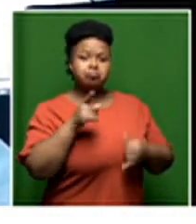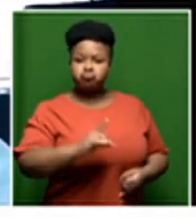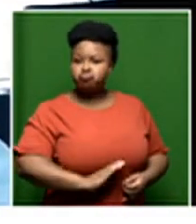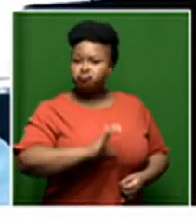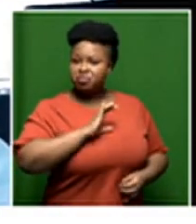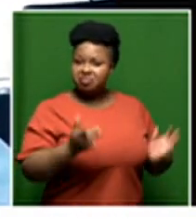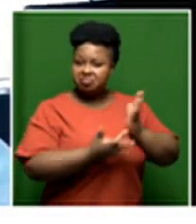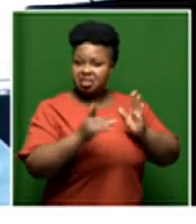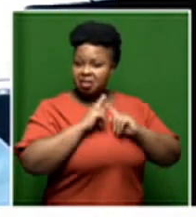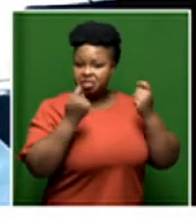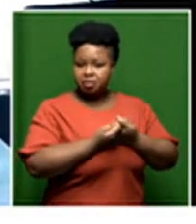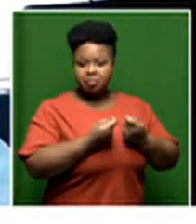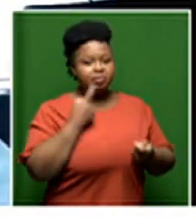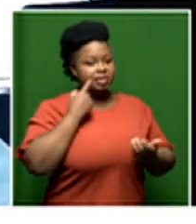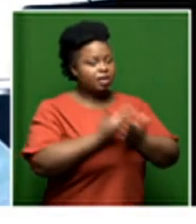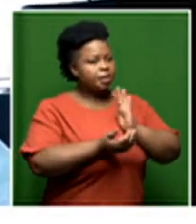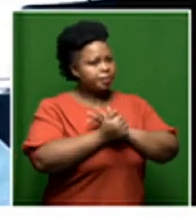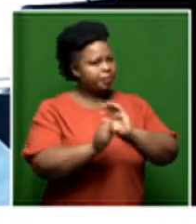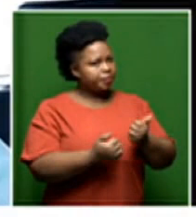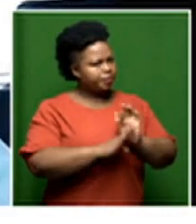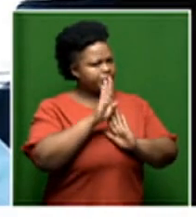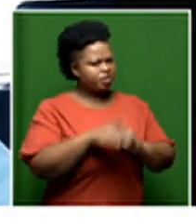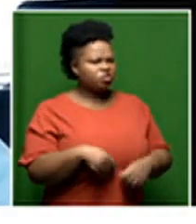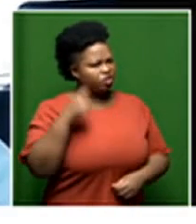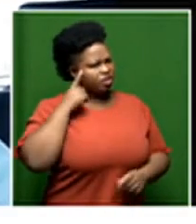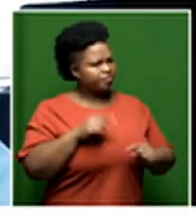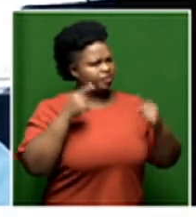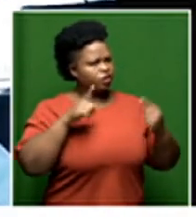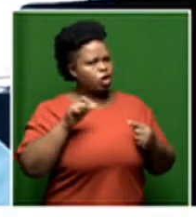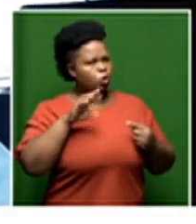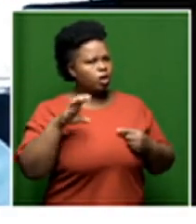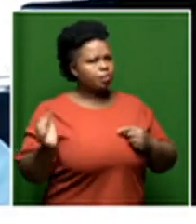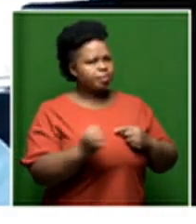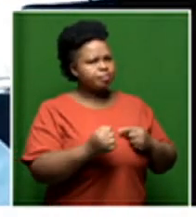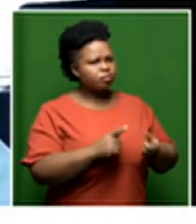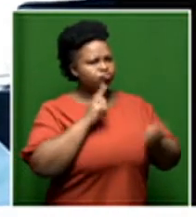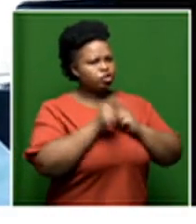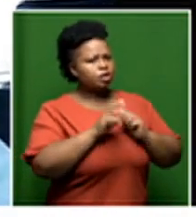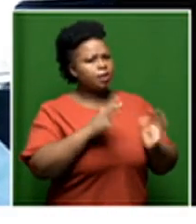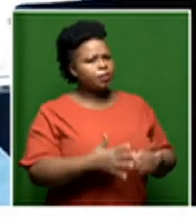confident is your technical team of being able to do that, and how much of a difference is Luc Eymael going to make?